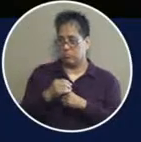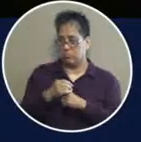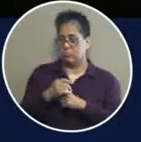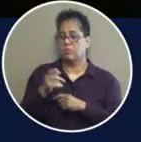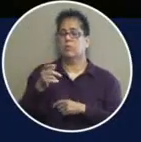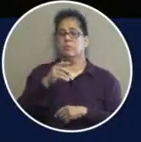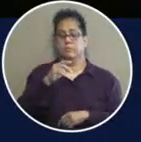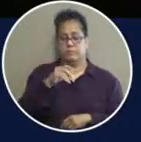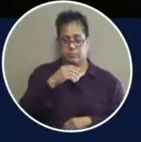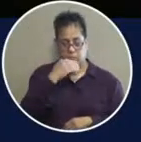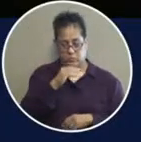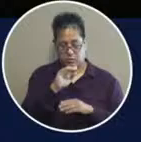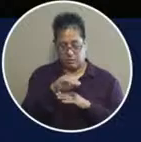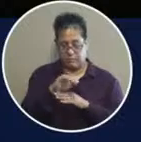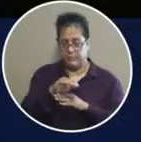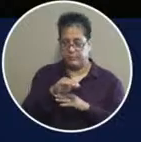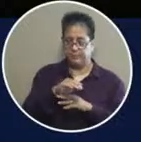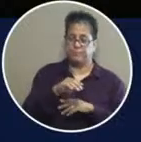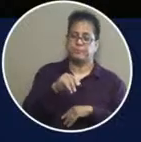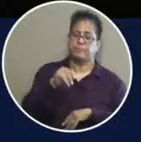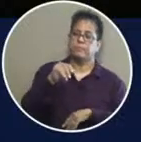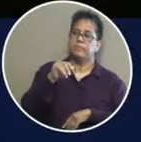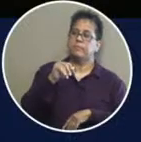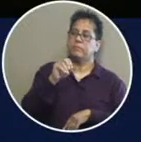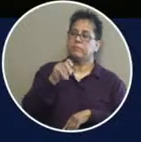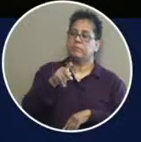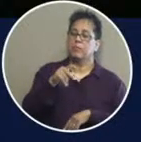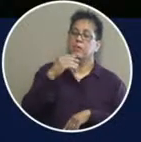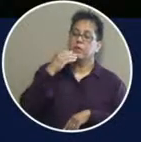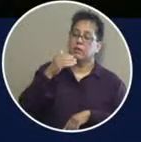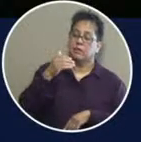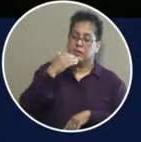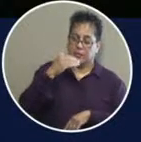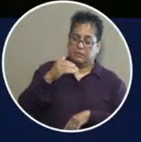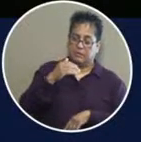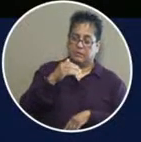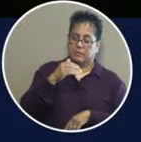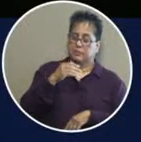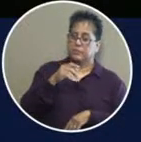Good afternoon. Can you hear me? Yes, ma'am. Thank you so much.